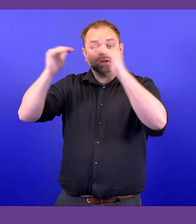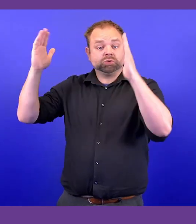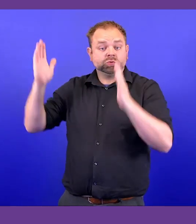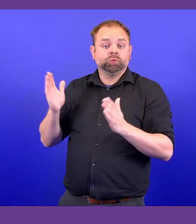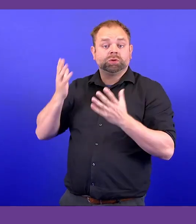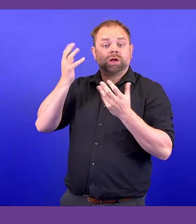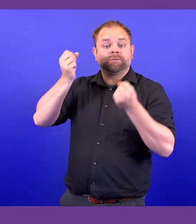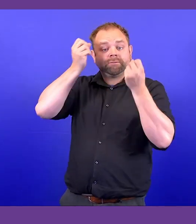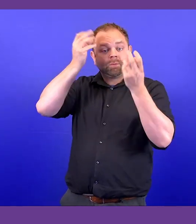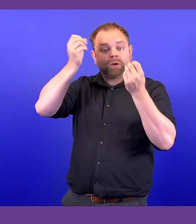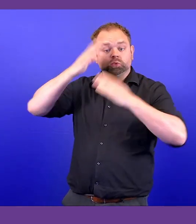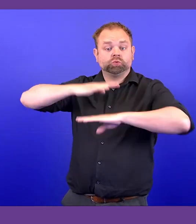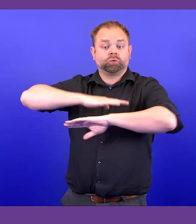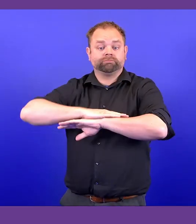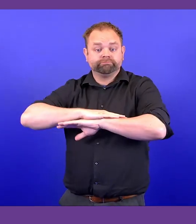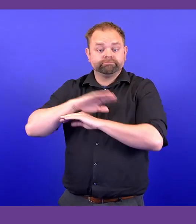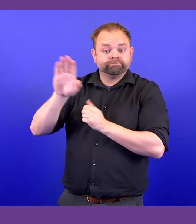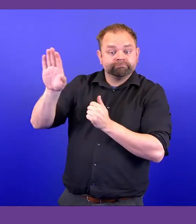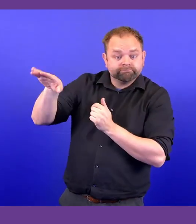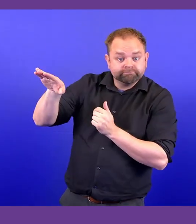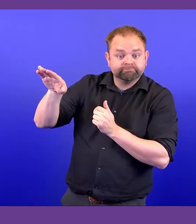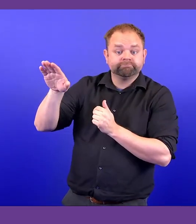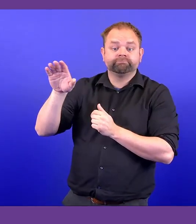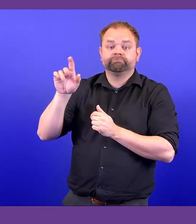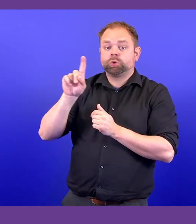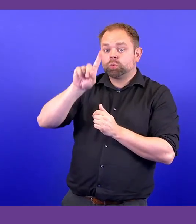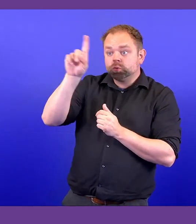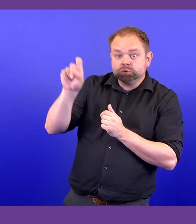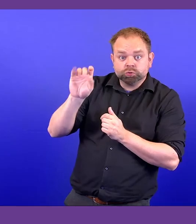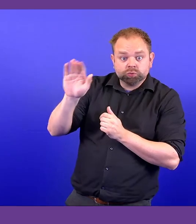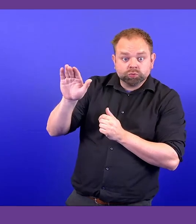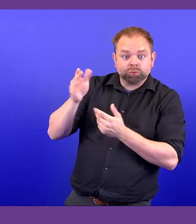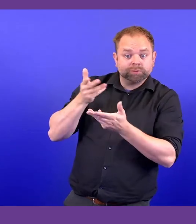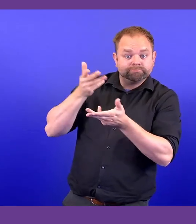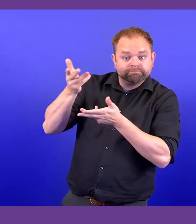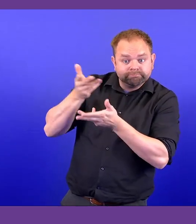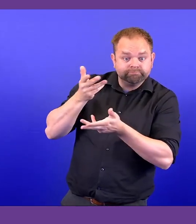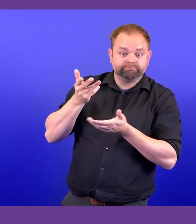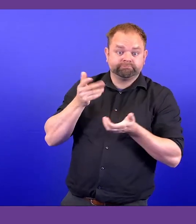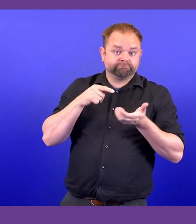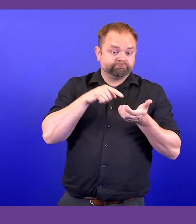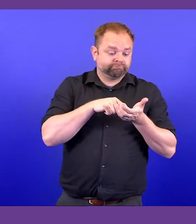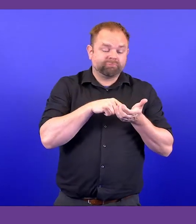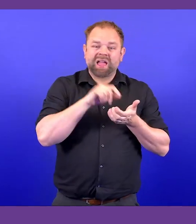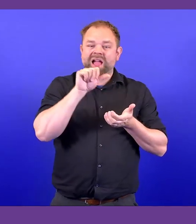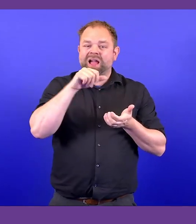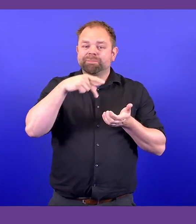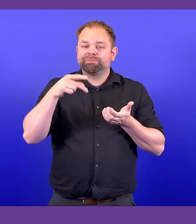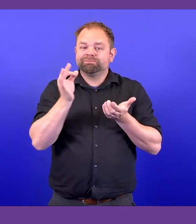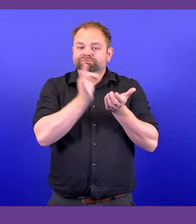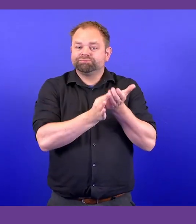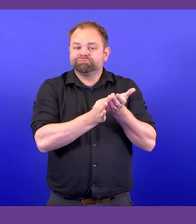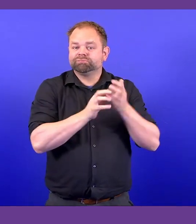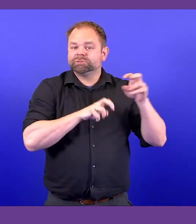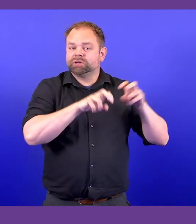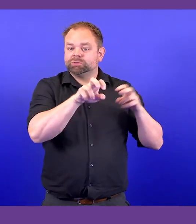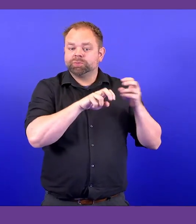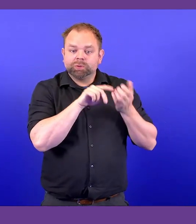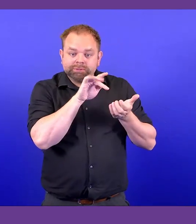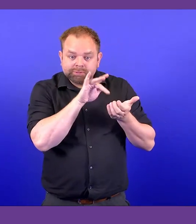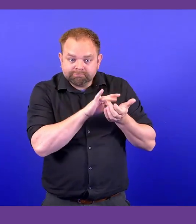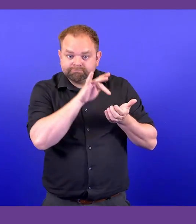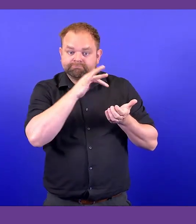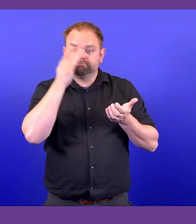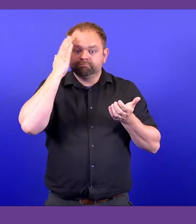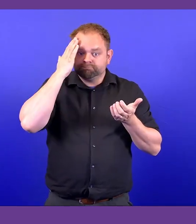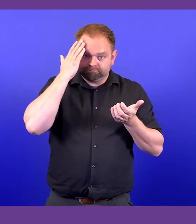People with intellectual disabilities might find it hard to use the ticket machine or to ask how or know how to